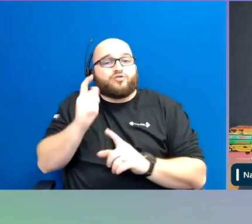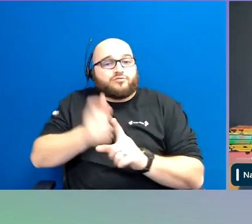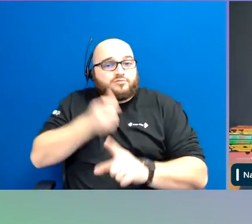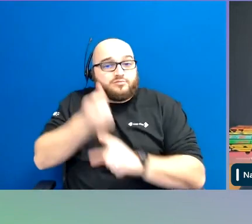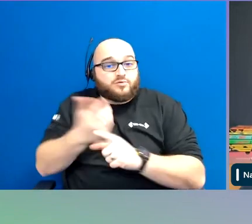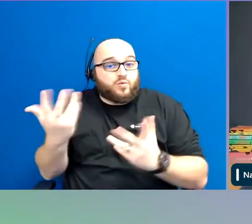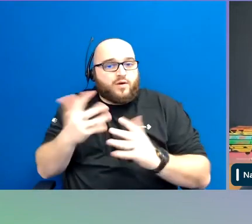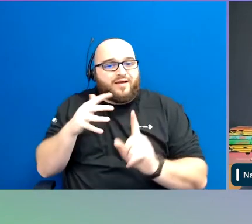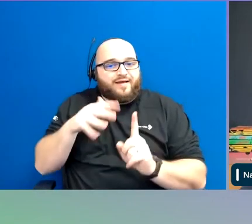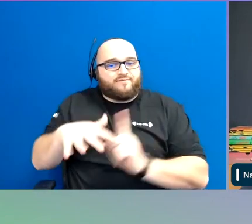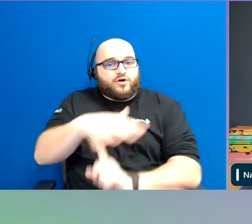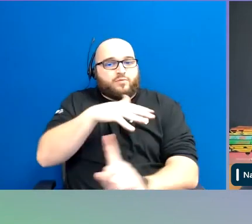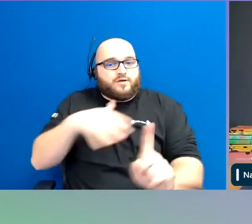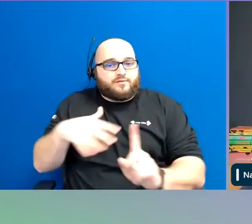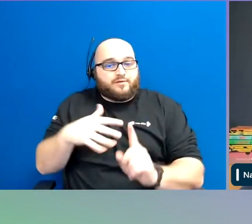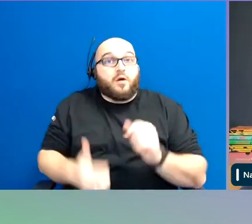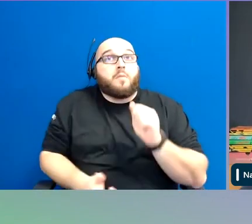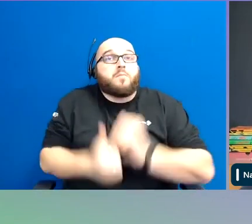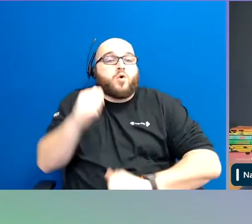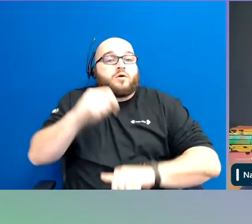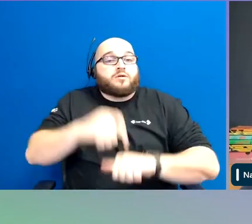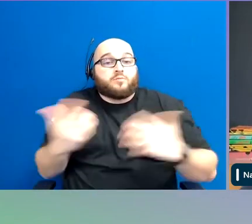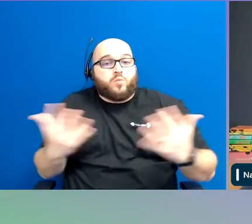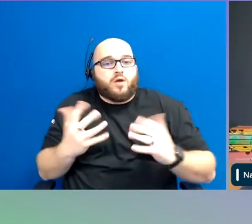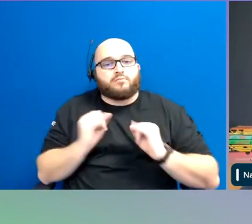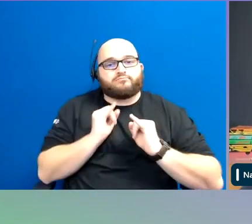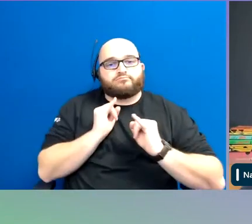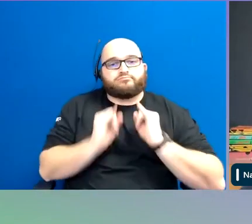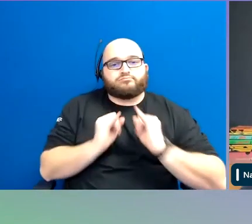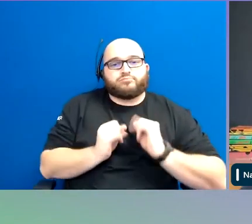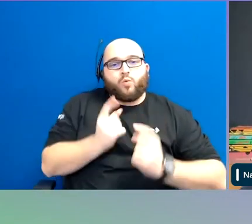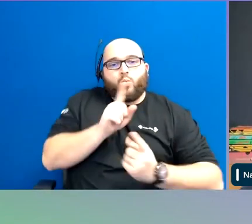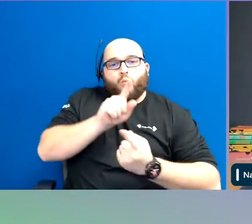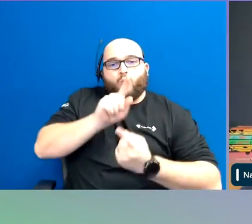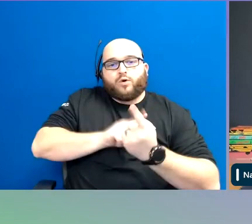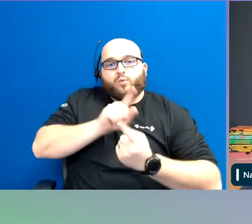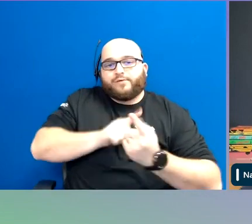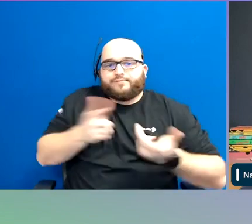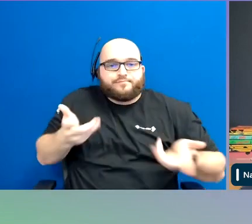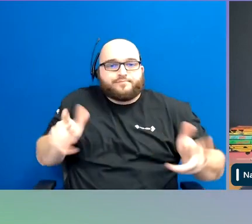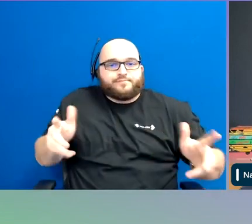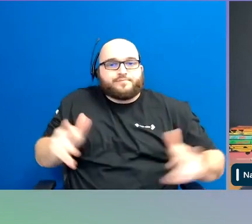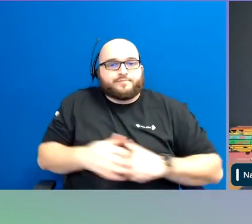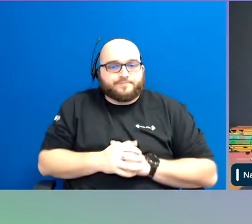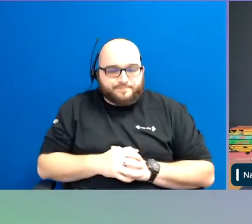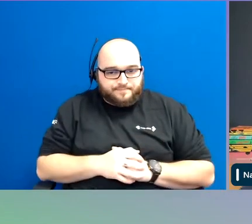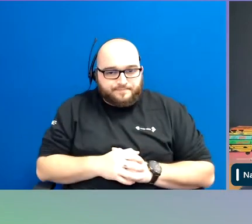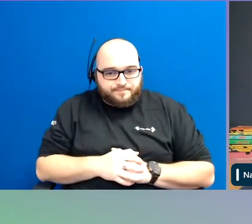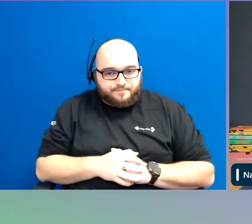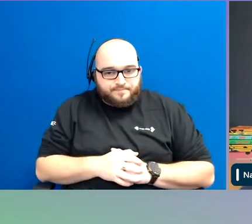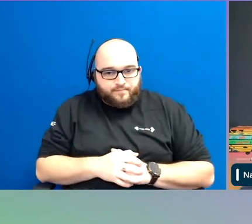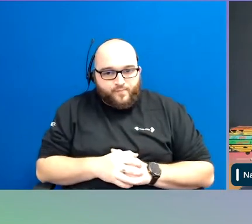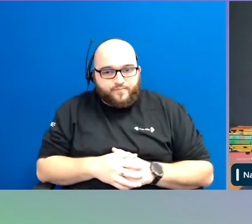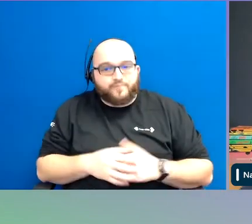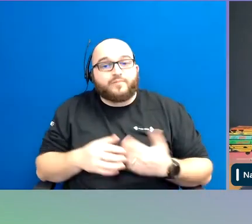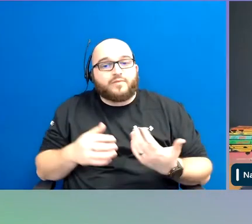mostly one-on-one interviews with user researchers, meaning that you know, we're able to kind